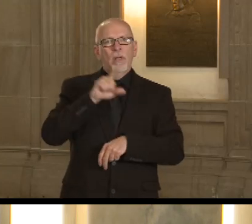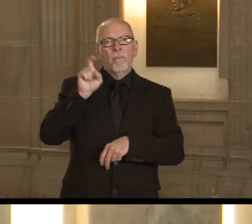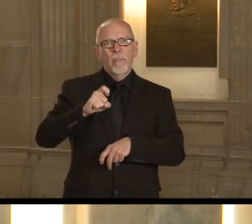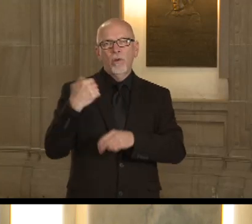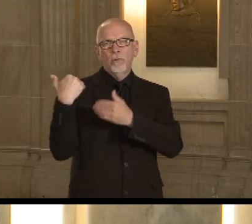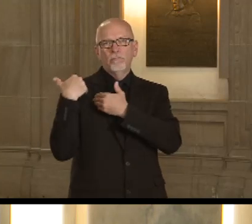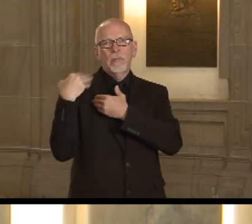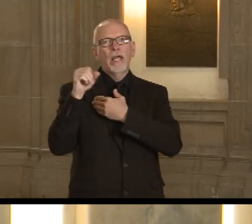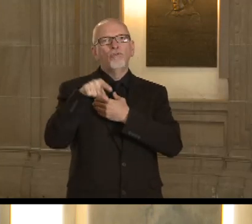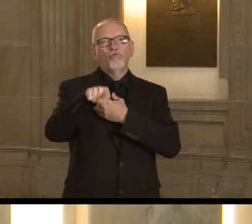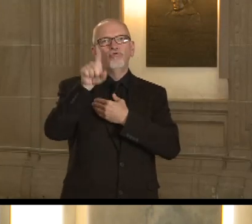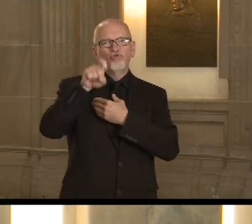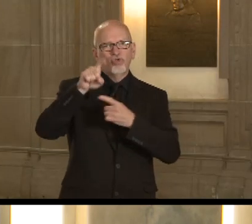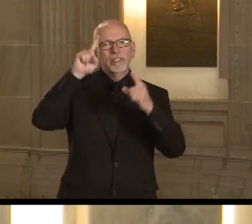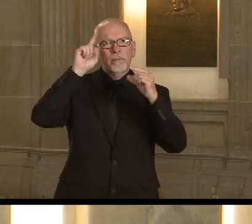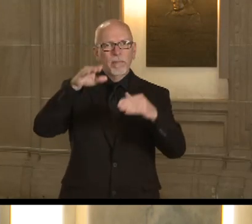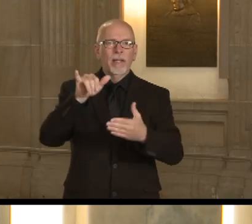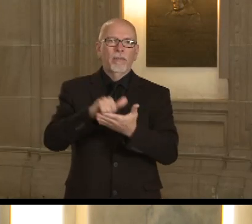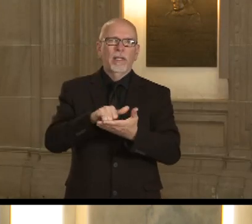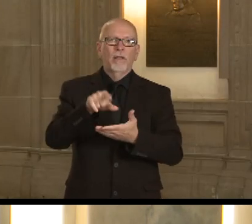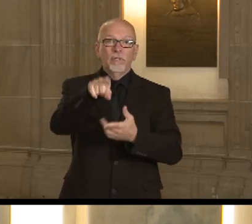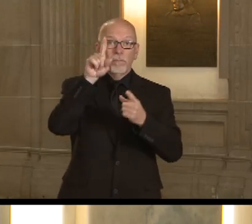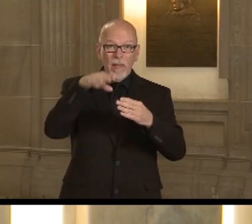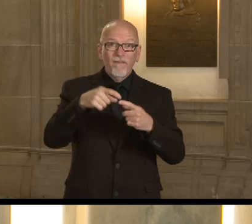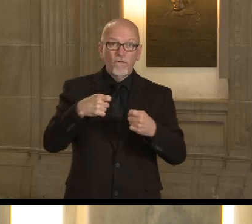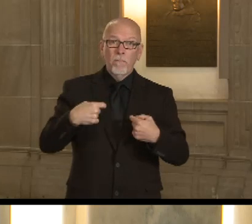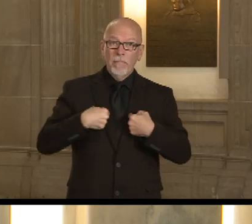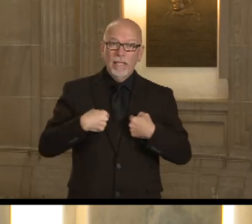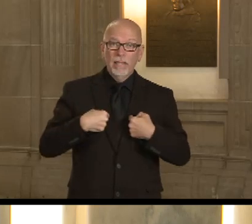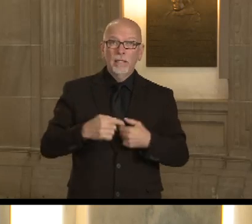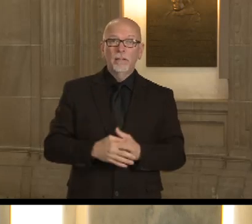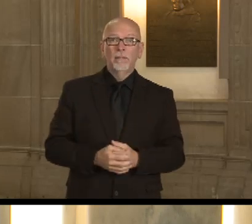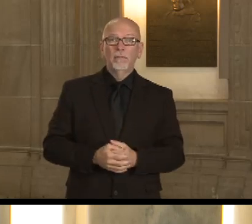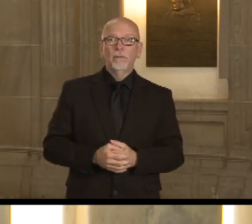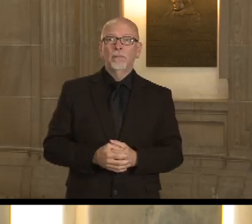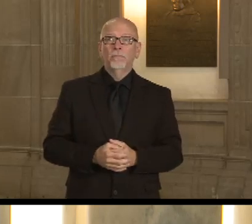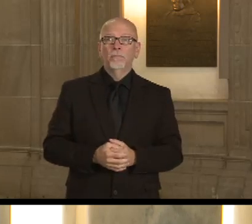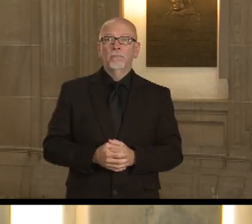you should expect nothing less of me.